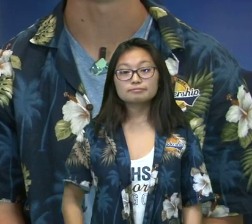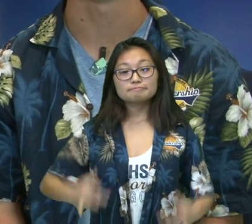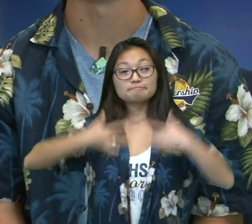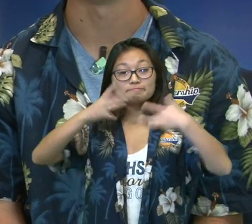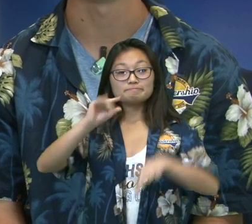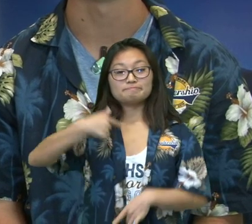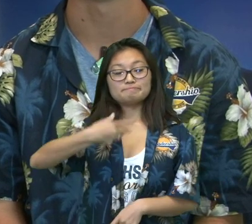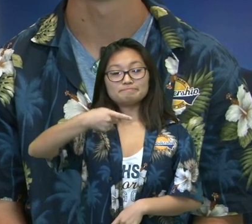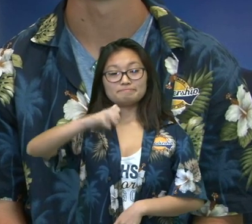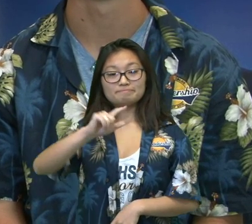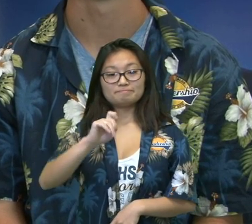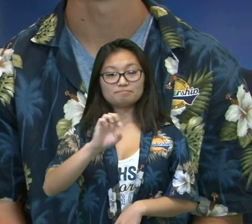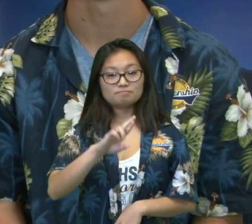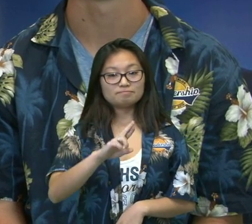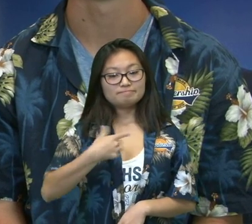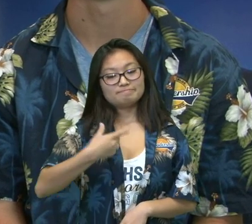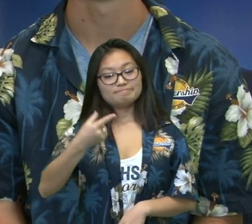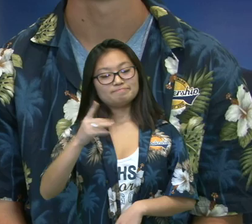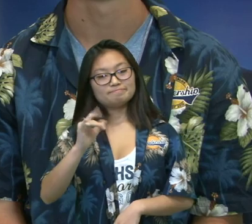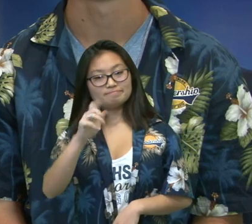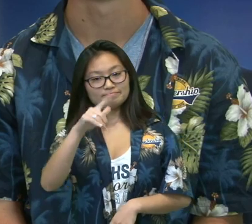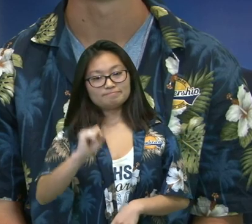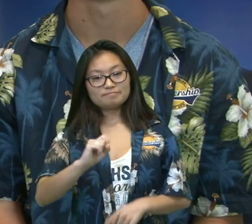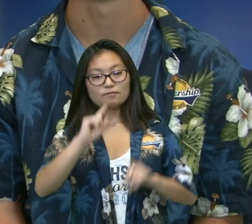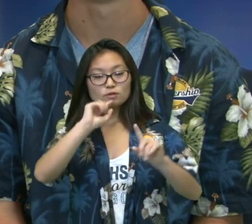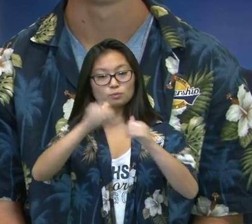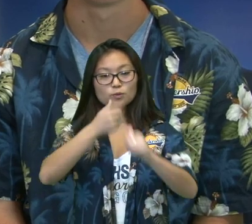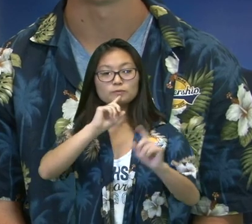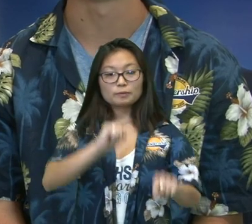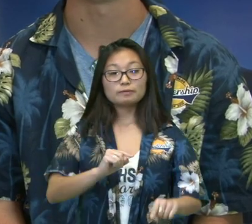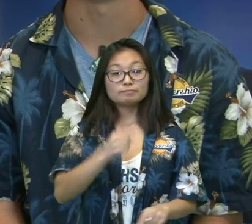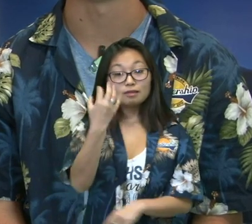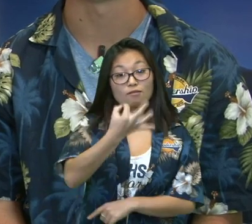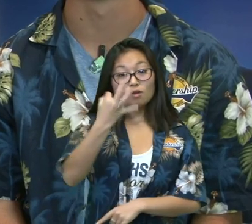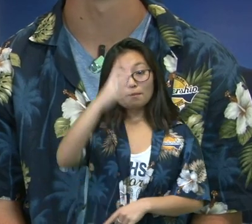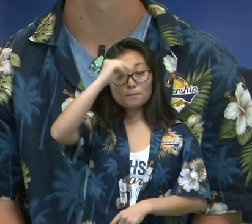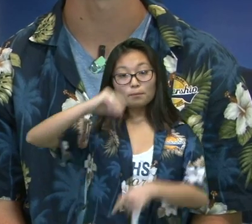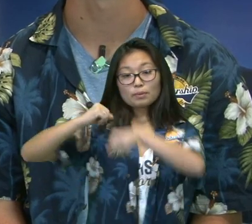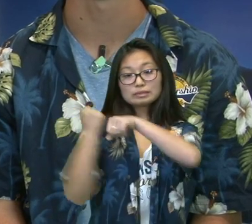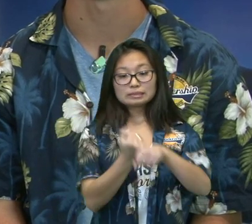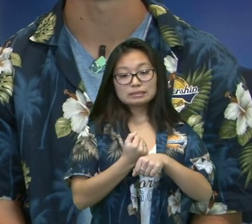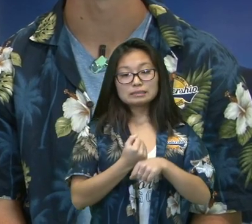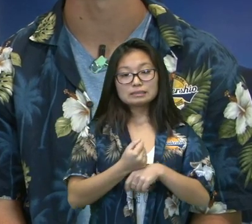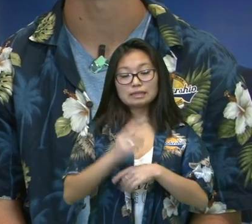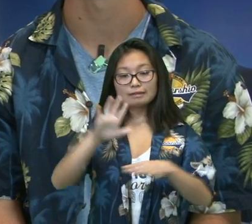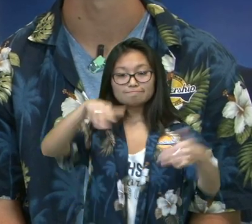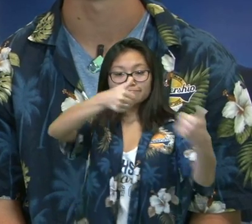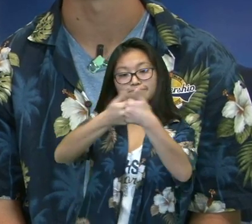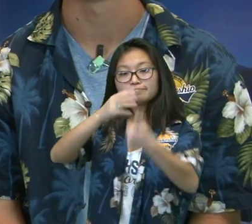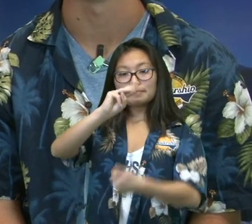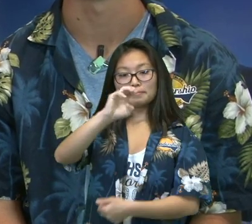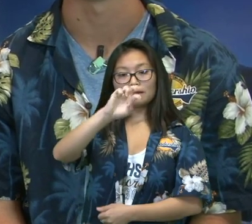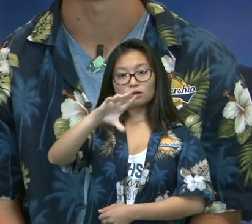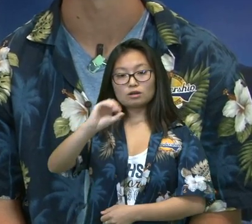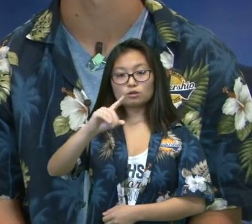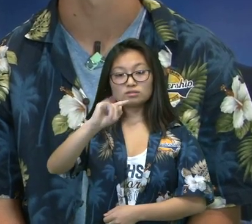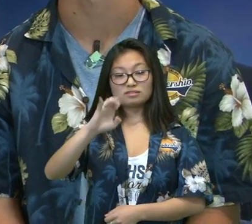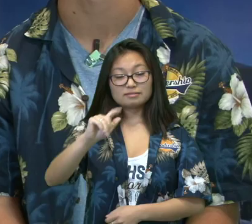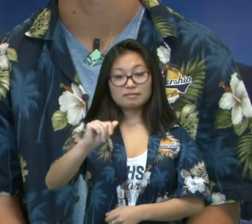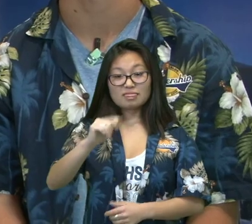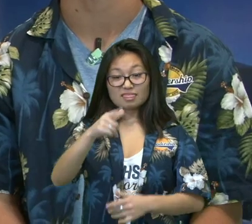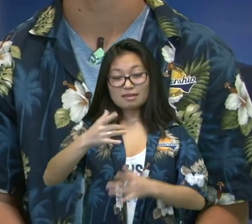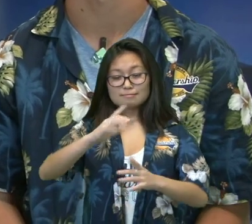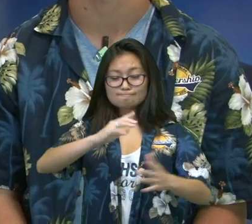What's up, DP? I'm Peter. And I'm Dallas, here with your sports report. On Friday, our boys tennis team faced off against MiraCosta, the